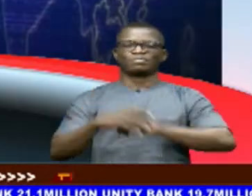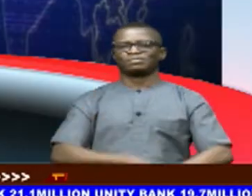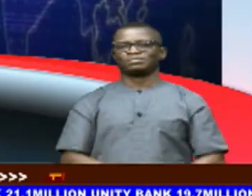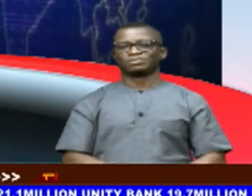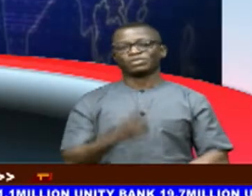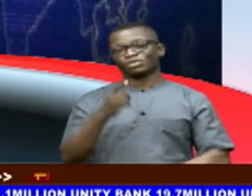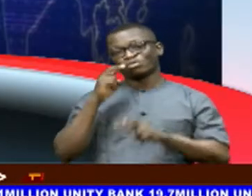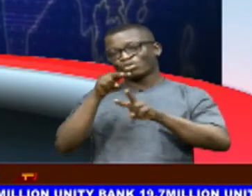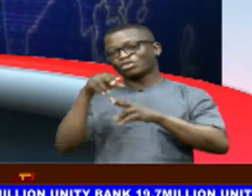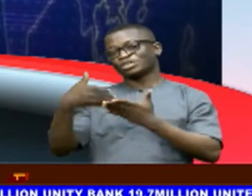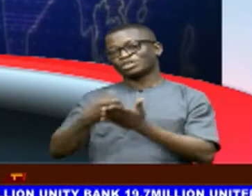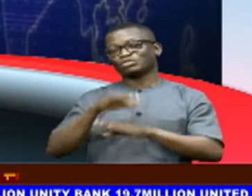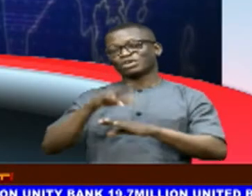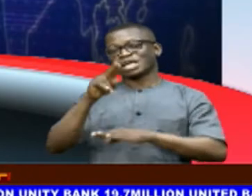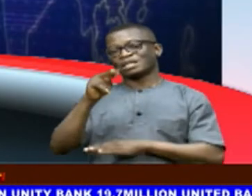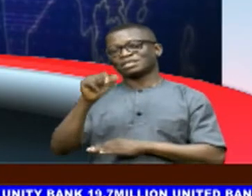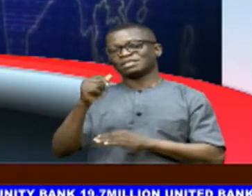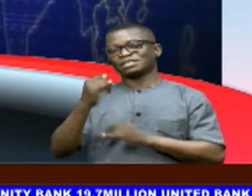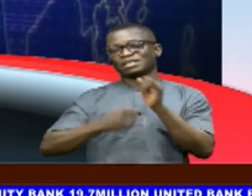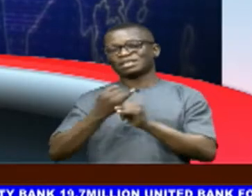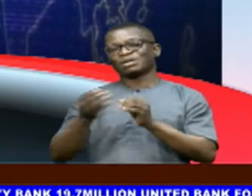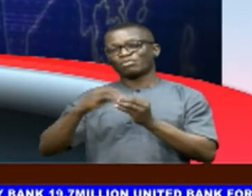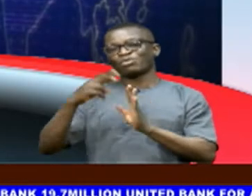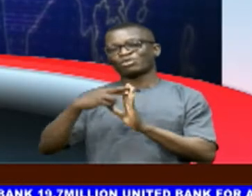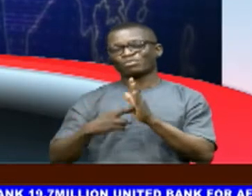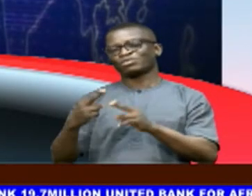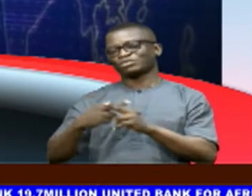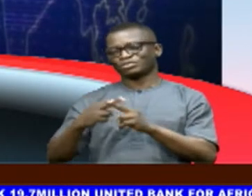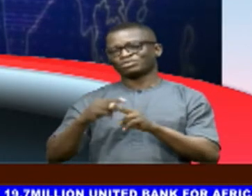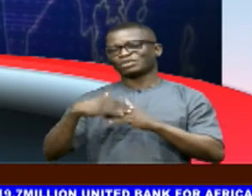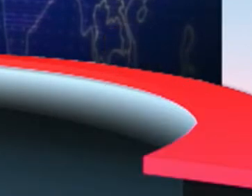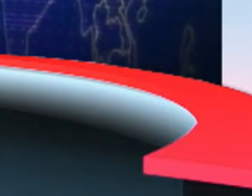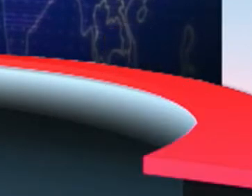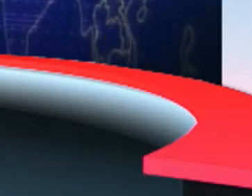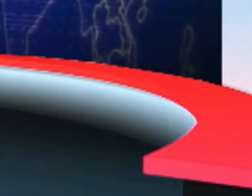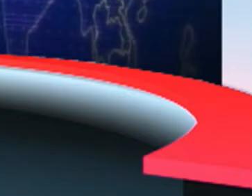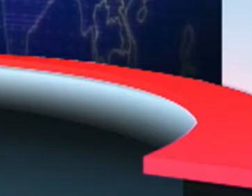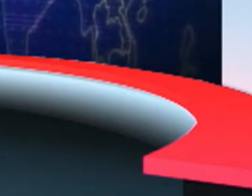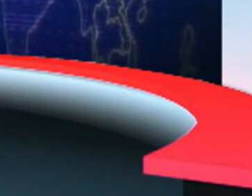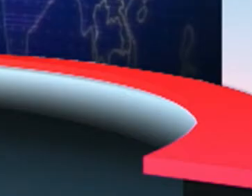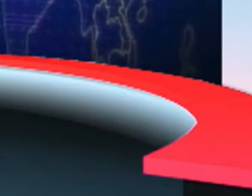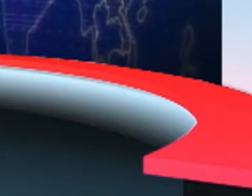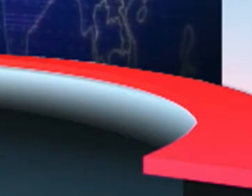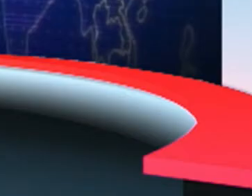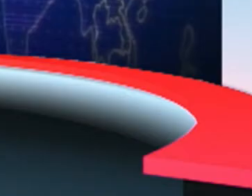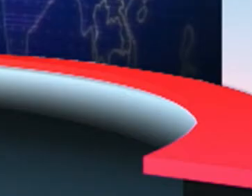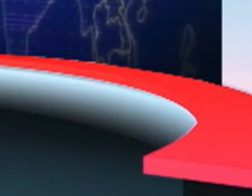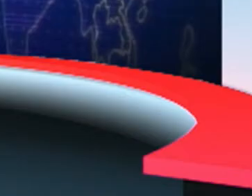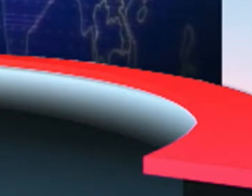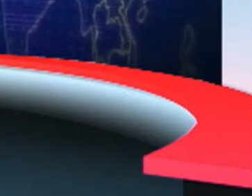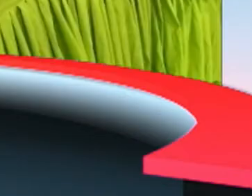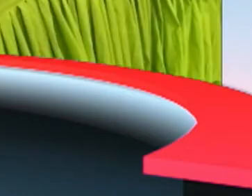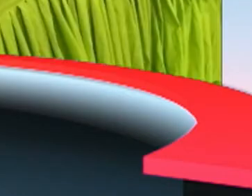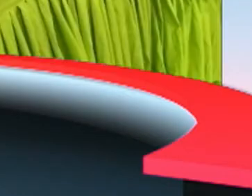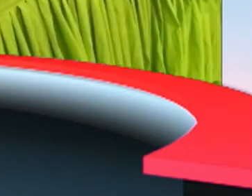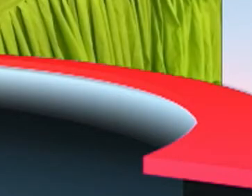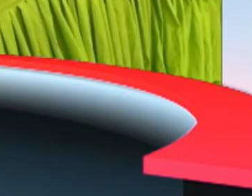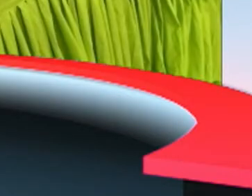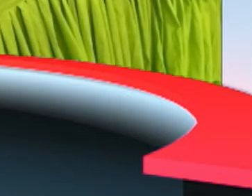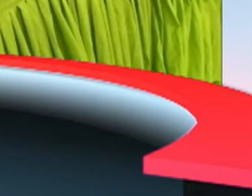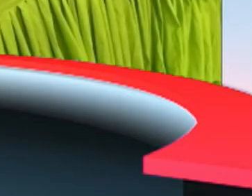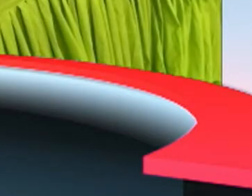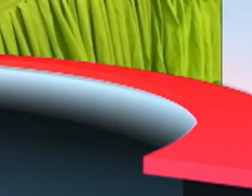You're watching the news on NTA International. More reports when we return after the break. Thank you for staying with us. The federal government